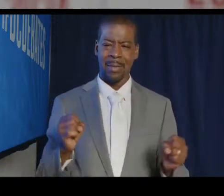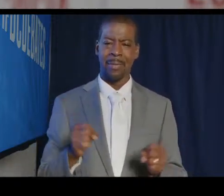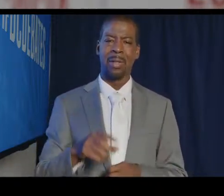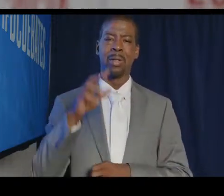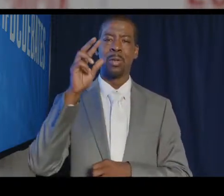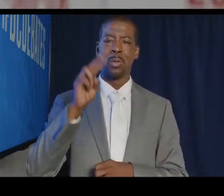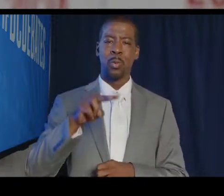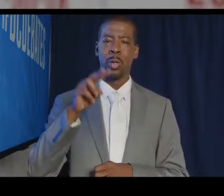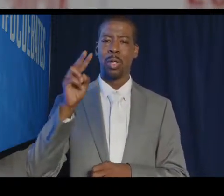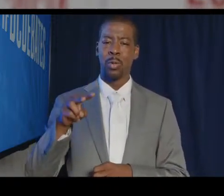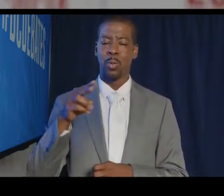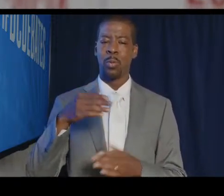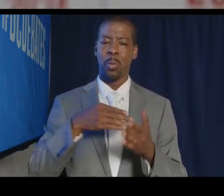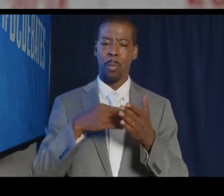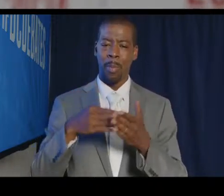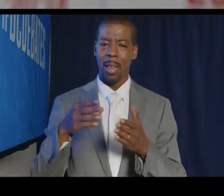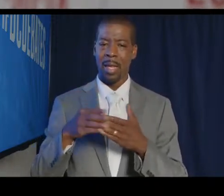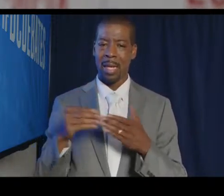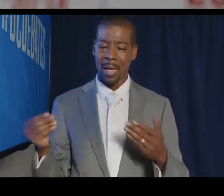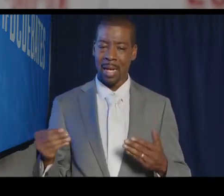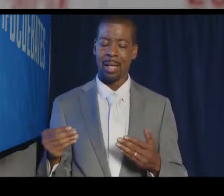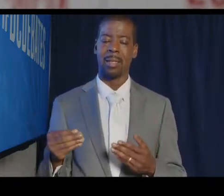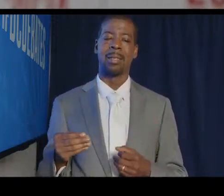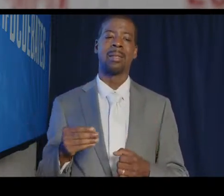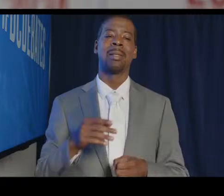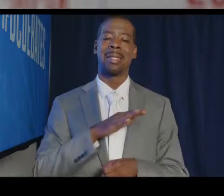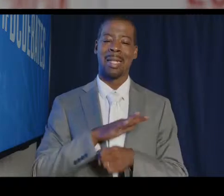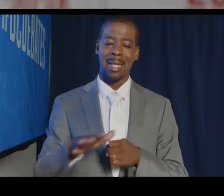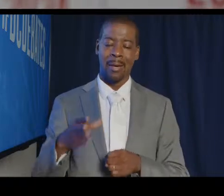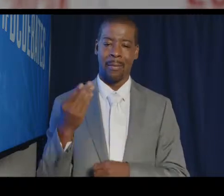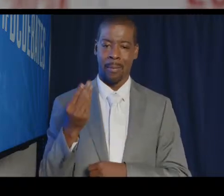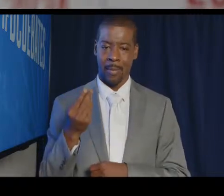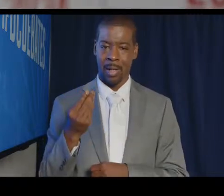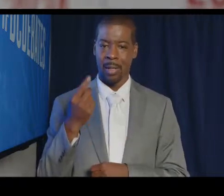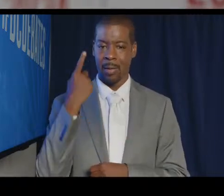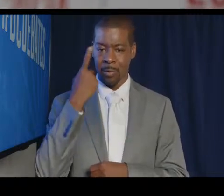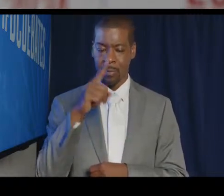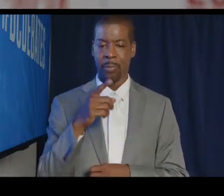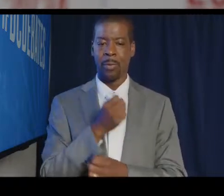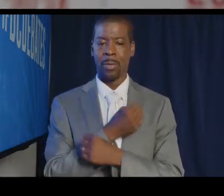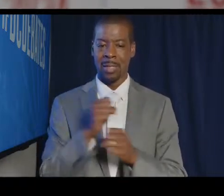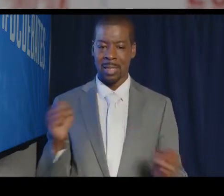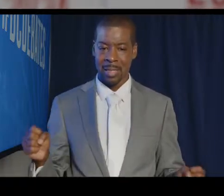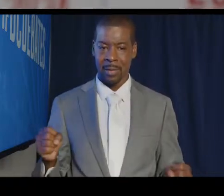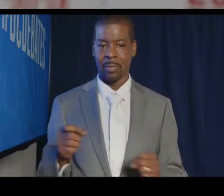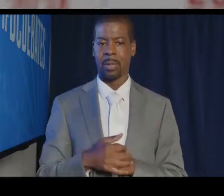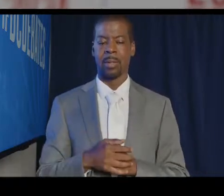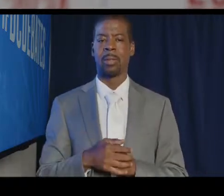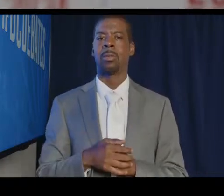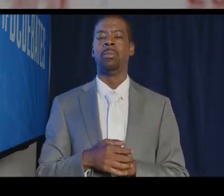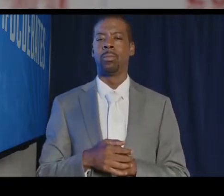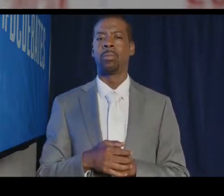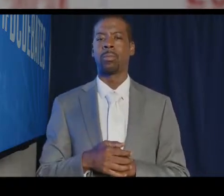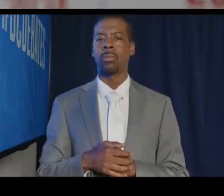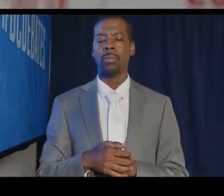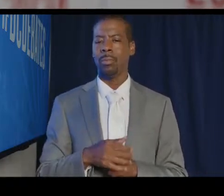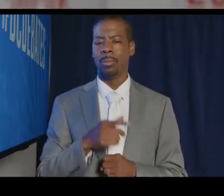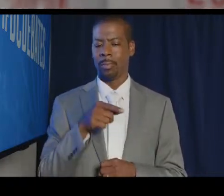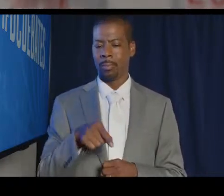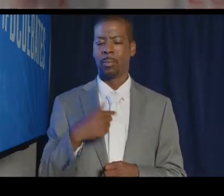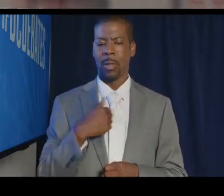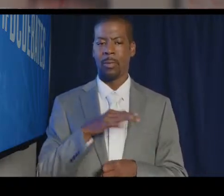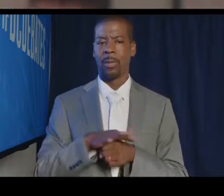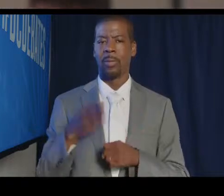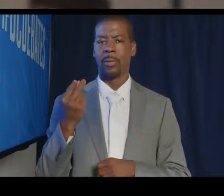$22 billion is ridiculous. That is a knock on our efficiency and our leadership, not a knock on whether or not we have enough money. Thank